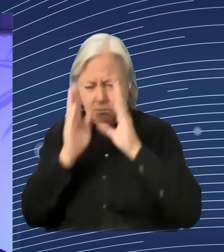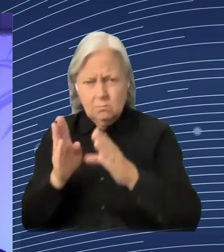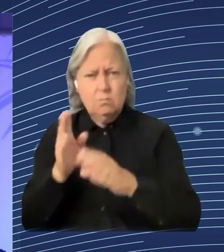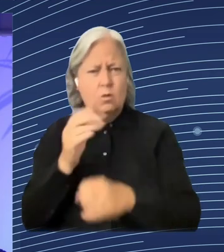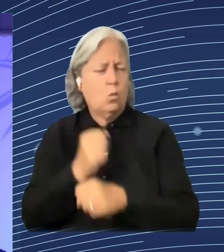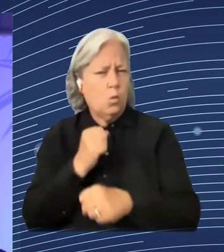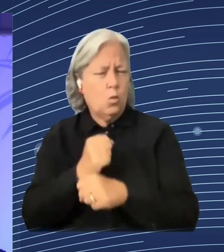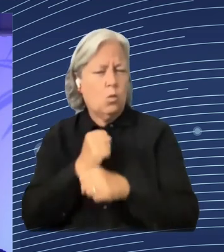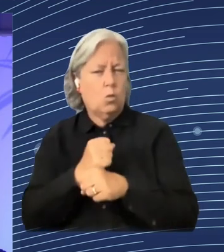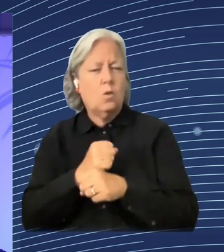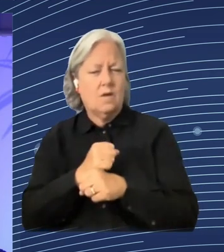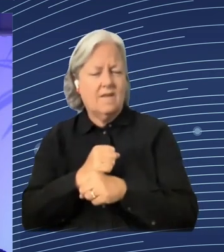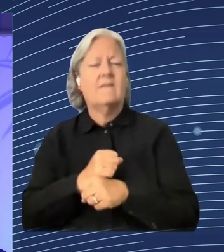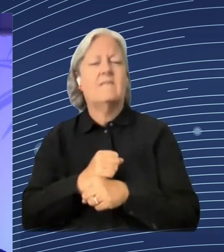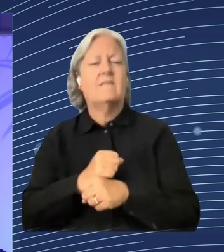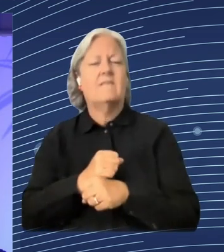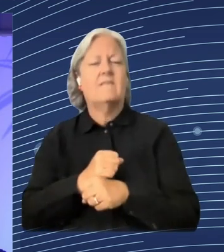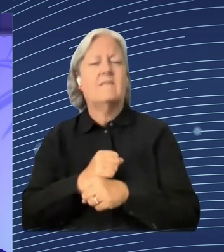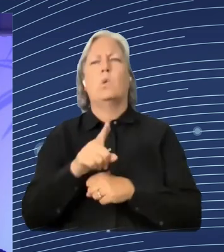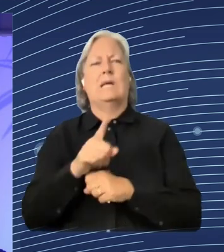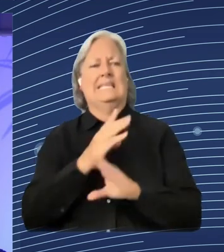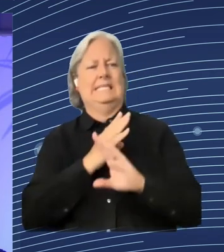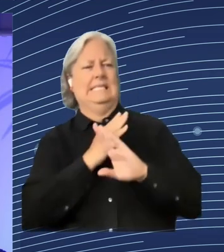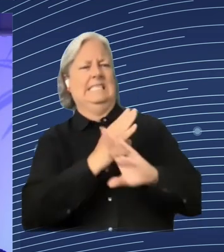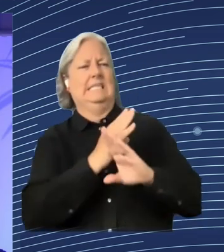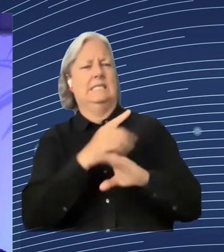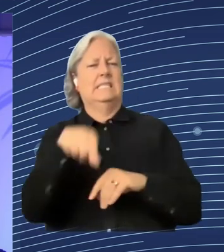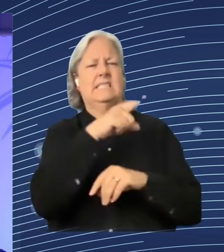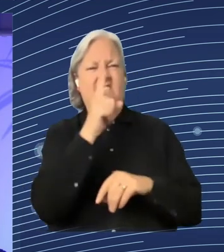of anti-fraud, of really risky cases.